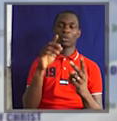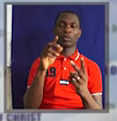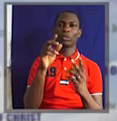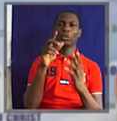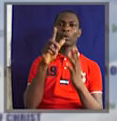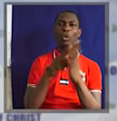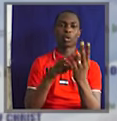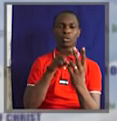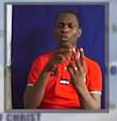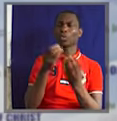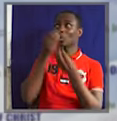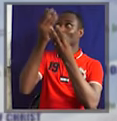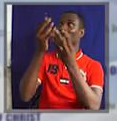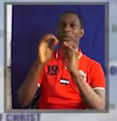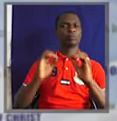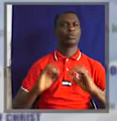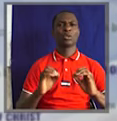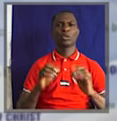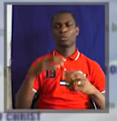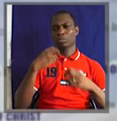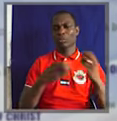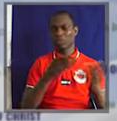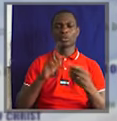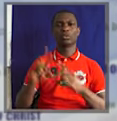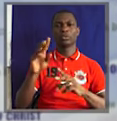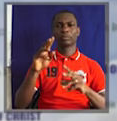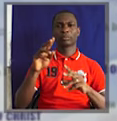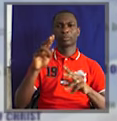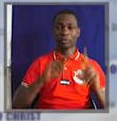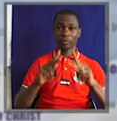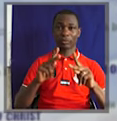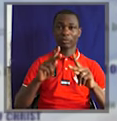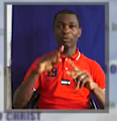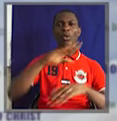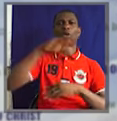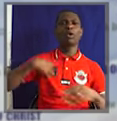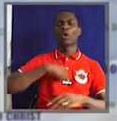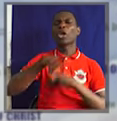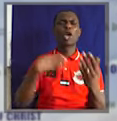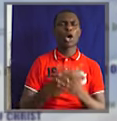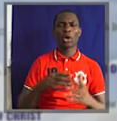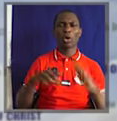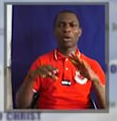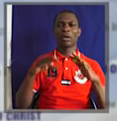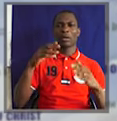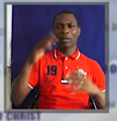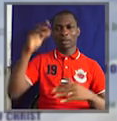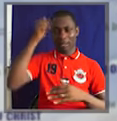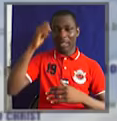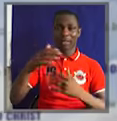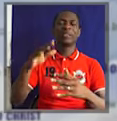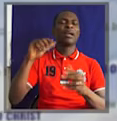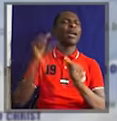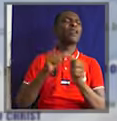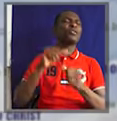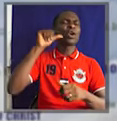o how ene dadwene ede bre adasama ye nyina ye Adam asefo. Every woman is a daughter